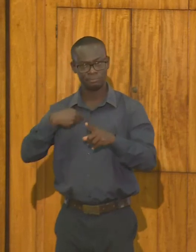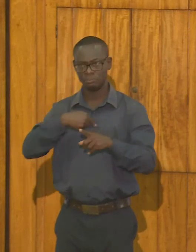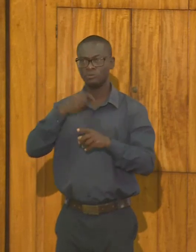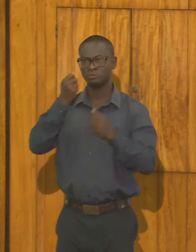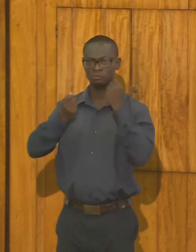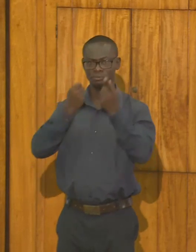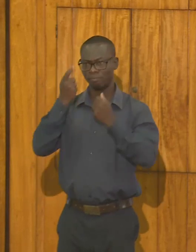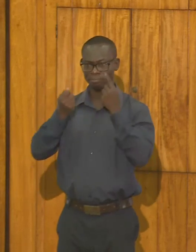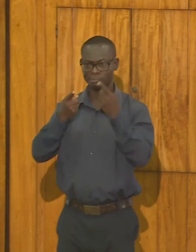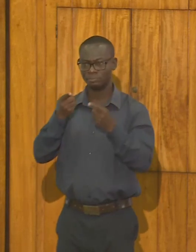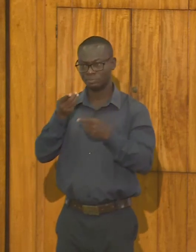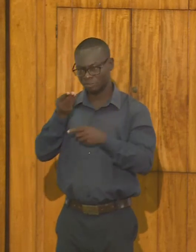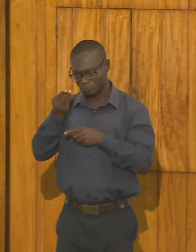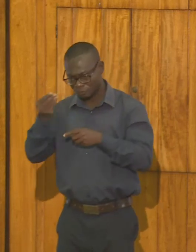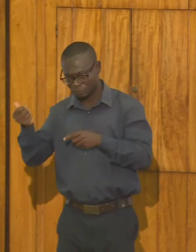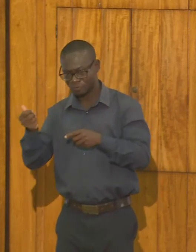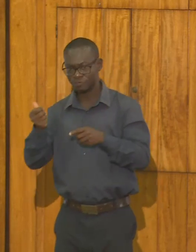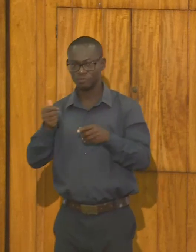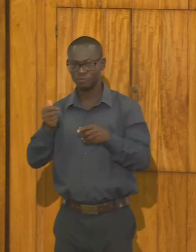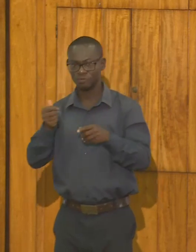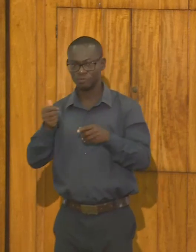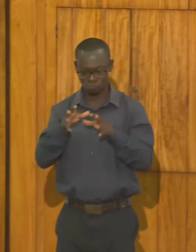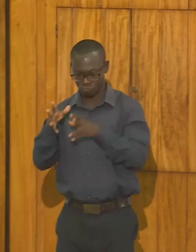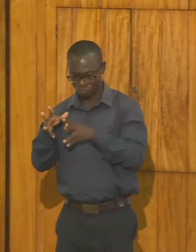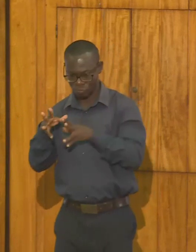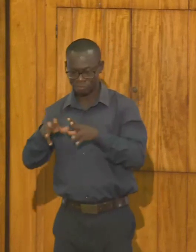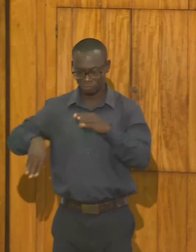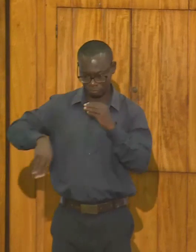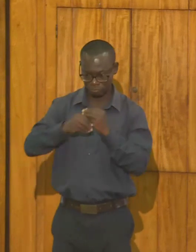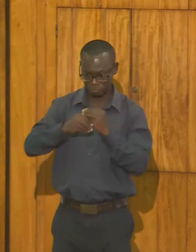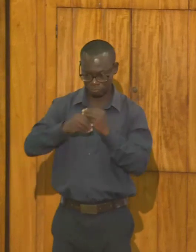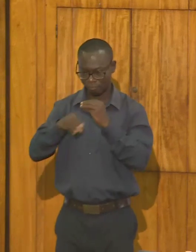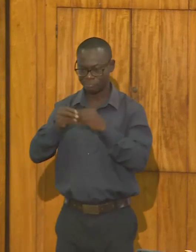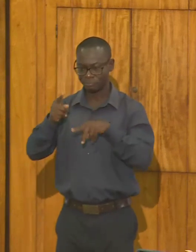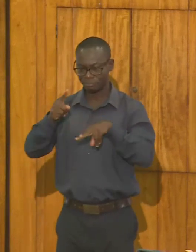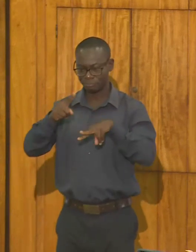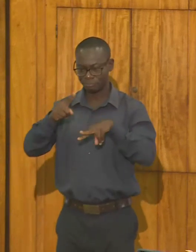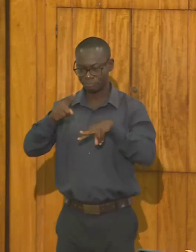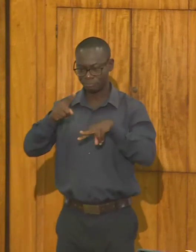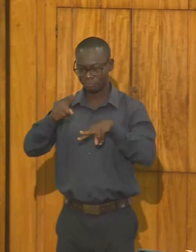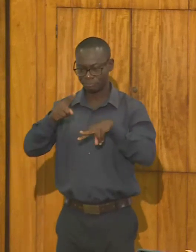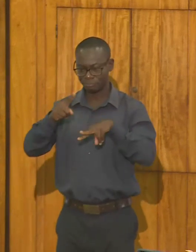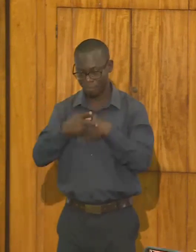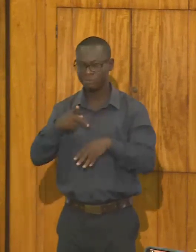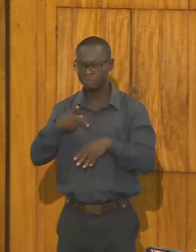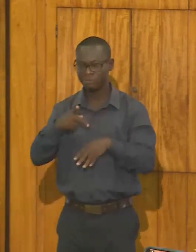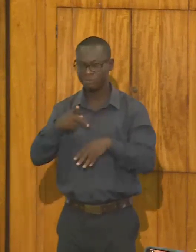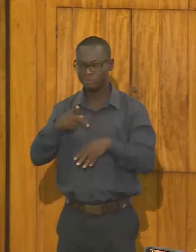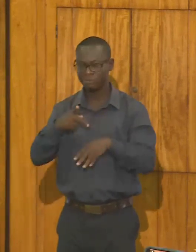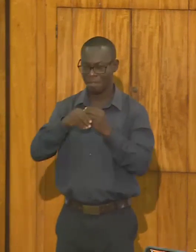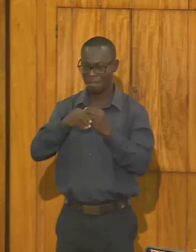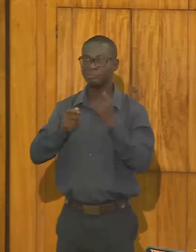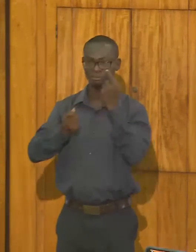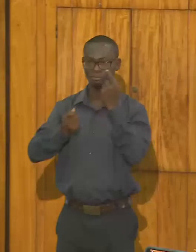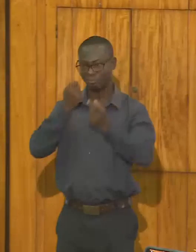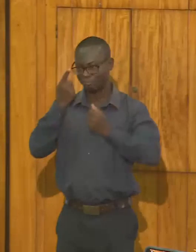that there are few components that must be added into the HIV programming for it to make sense or to actually